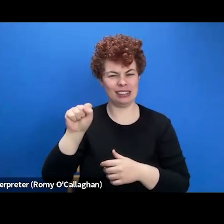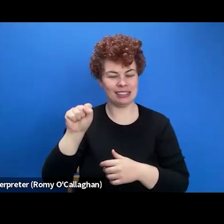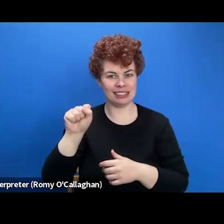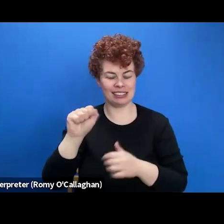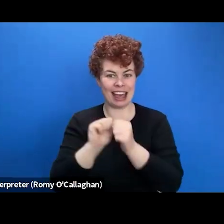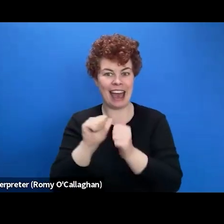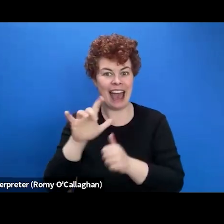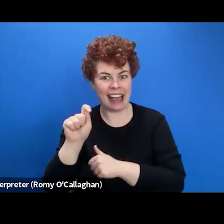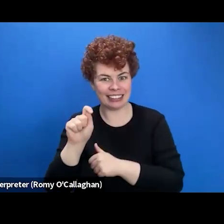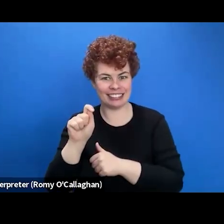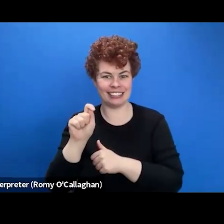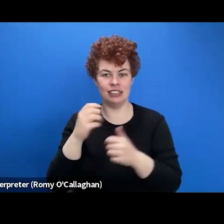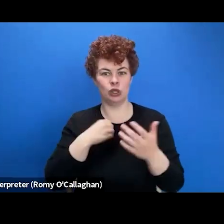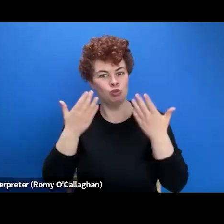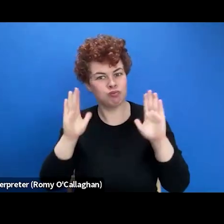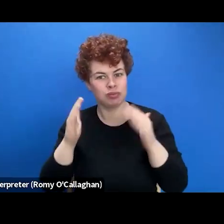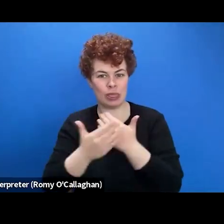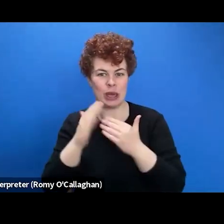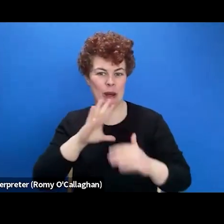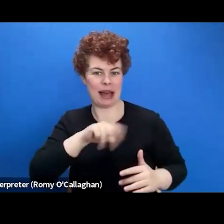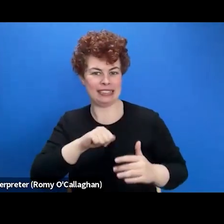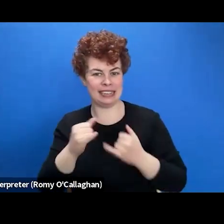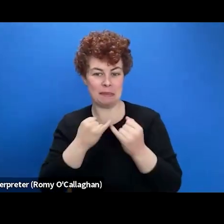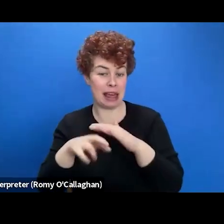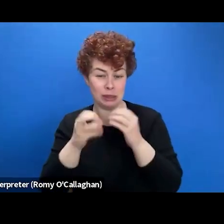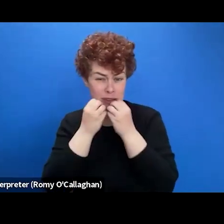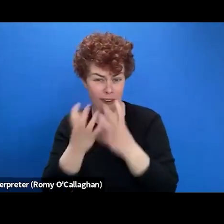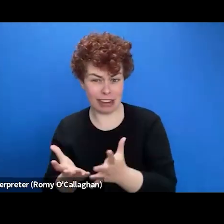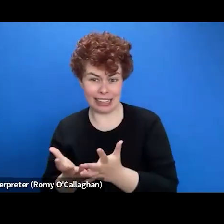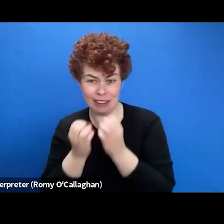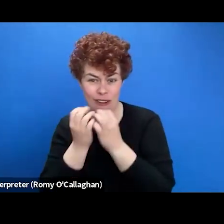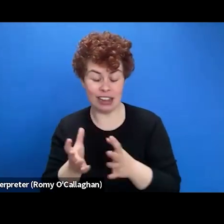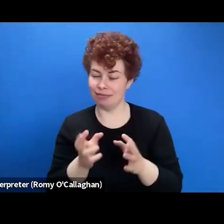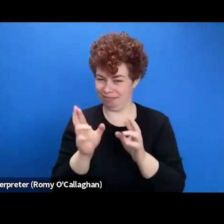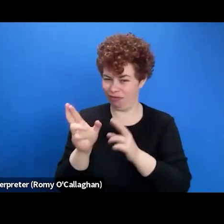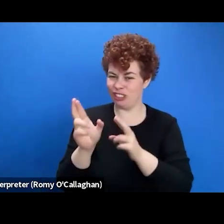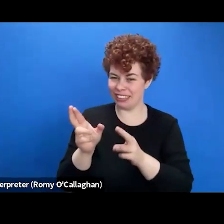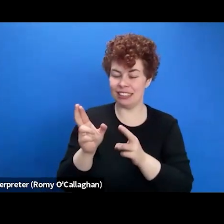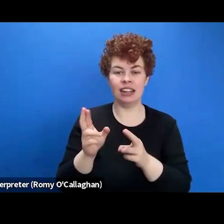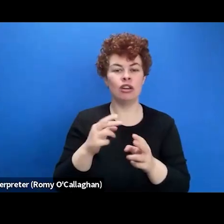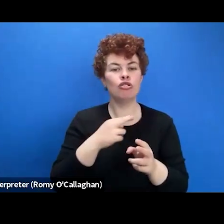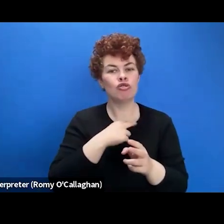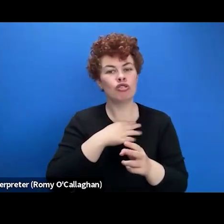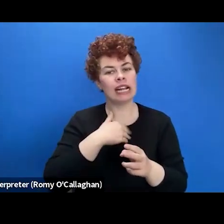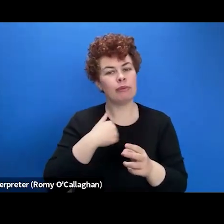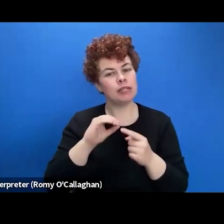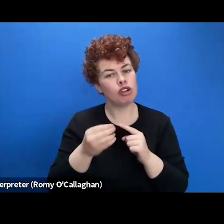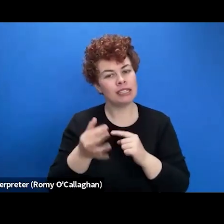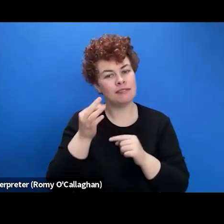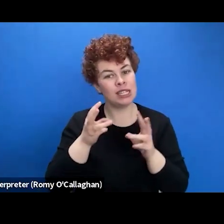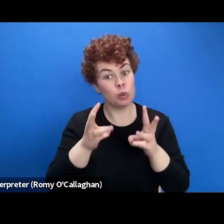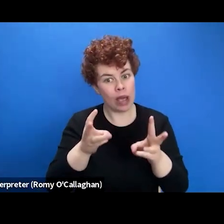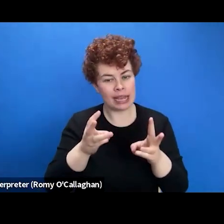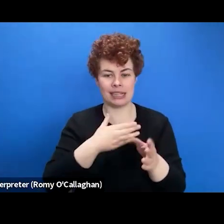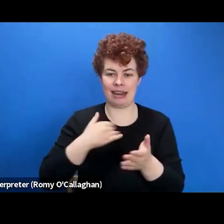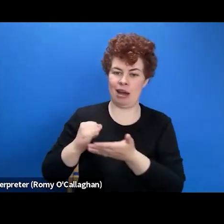young Palestinian players. It was just marvellous. Yeah, it really, so it has been about looking at ways that that boycott,